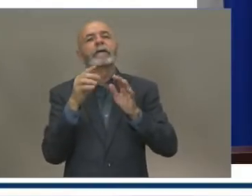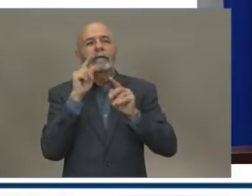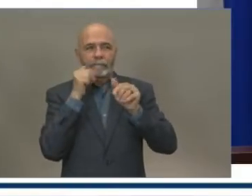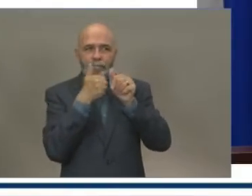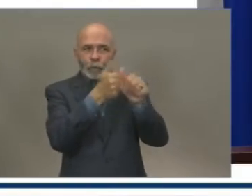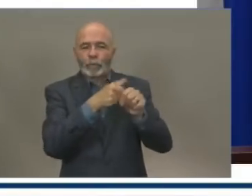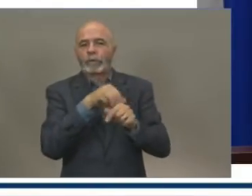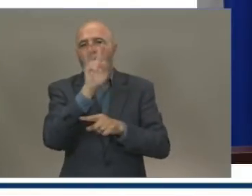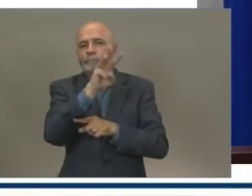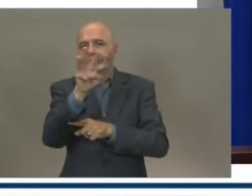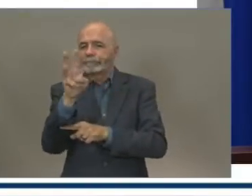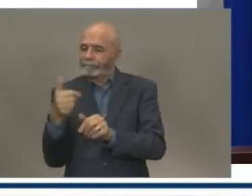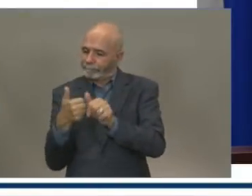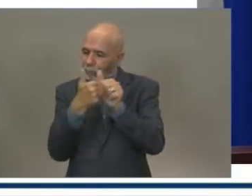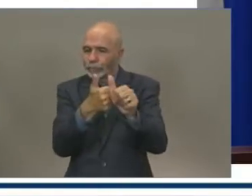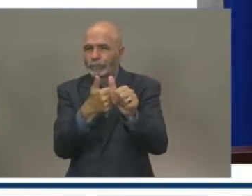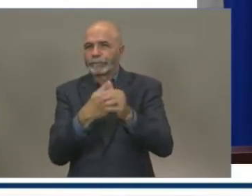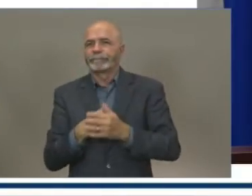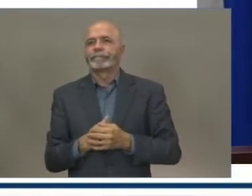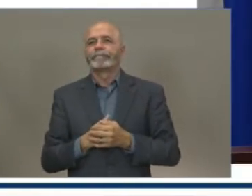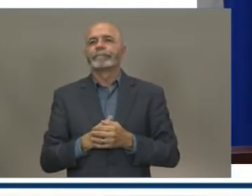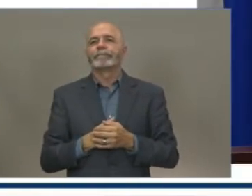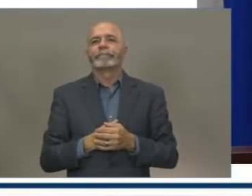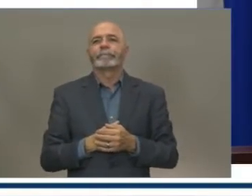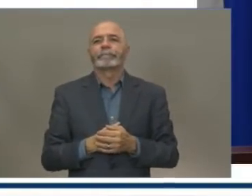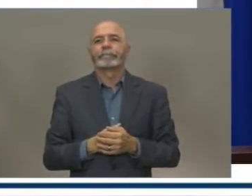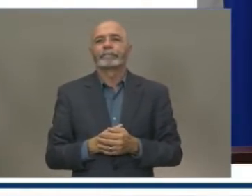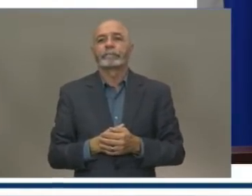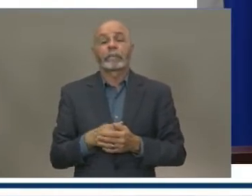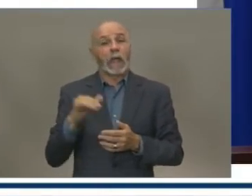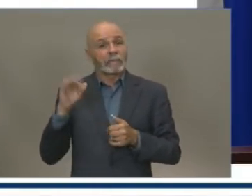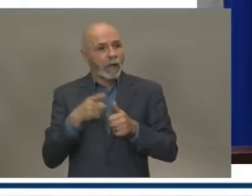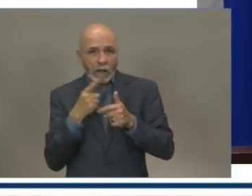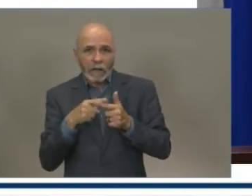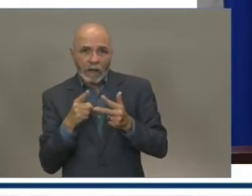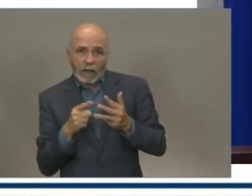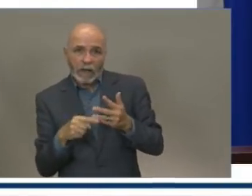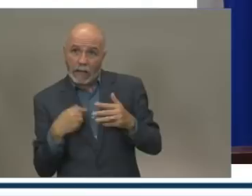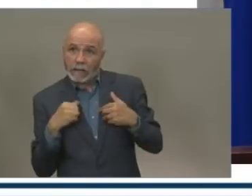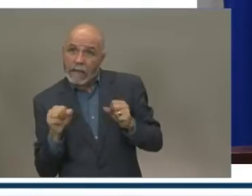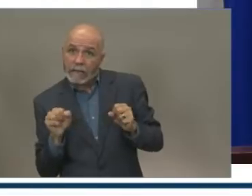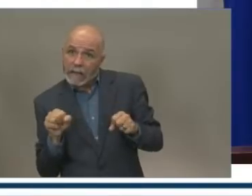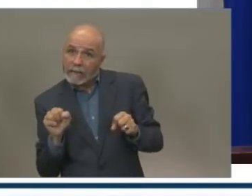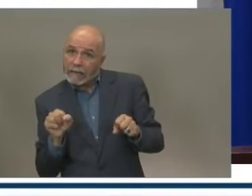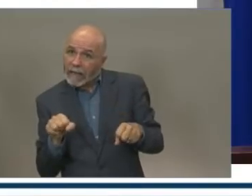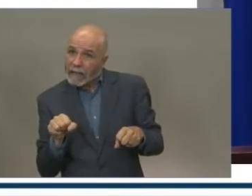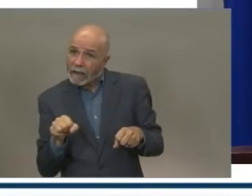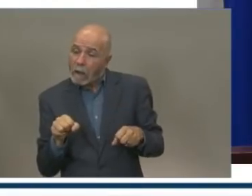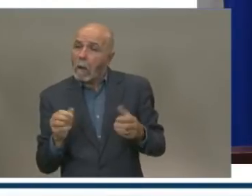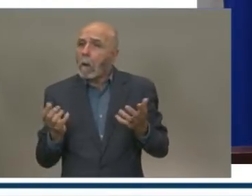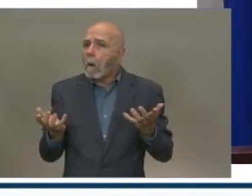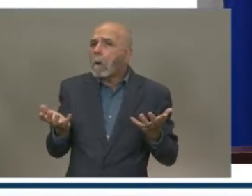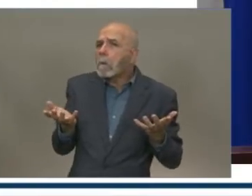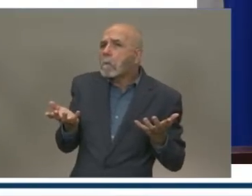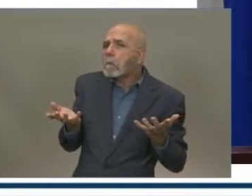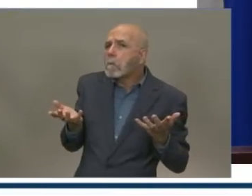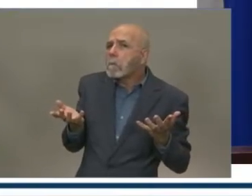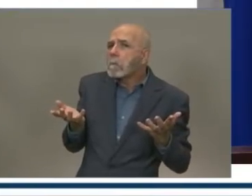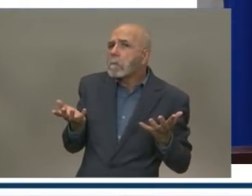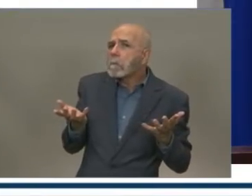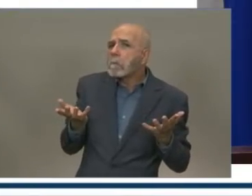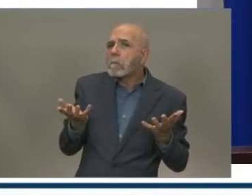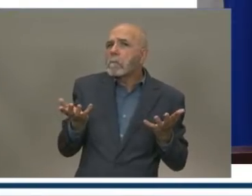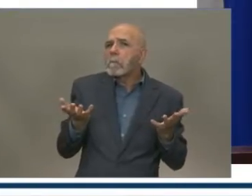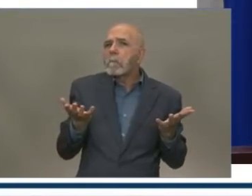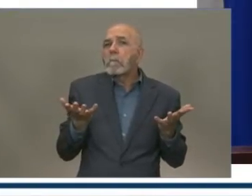of vaccination. And if we're able to move away from those at that time, well, that I would see that as a